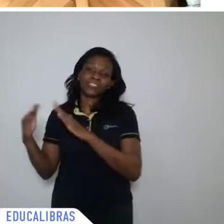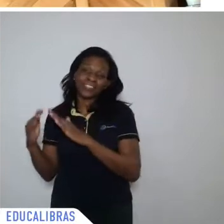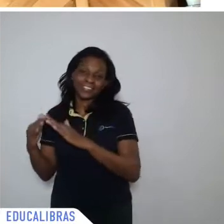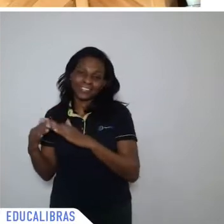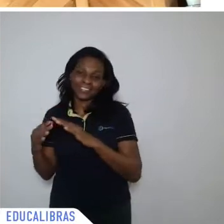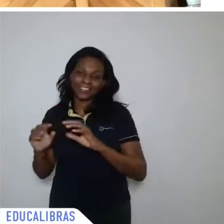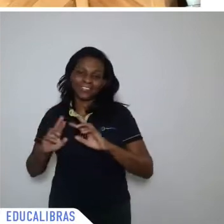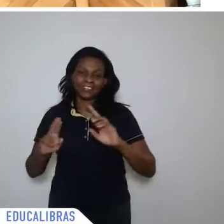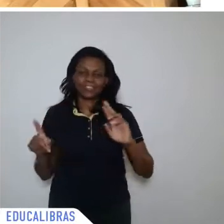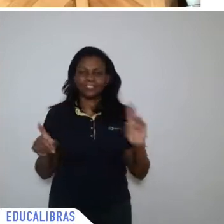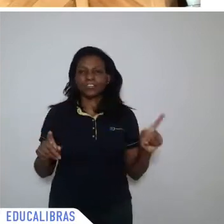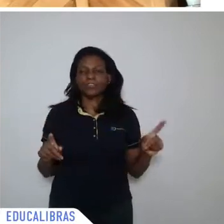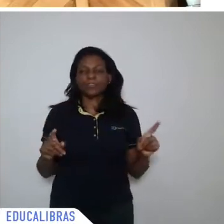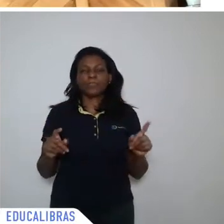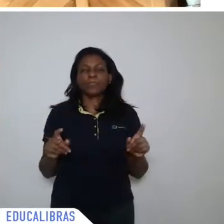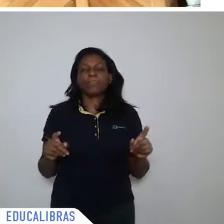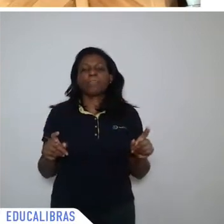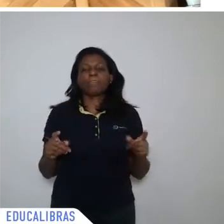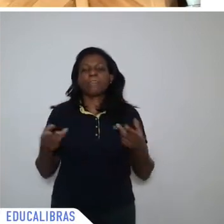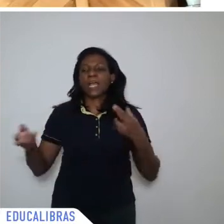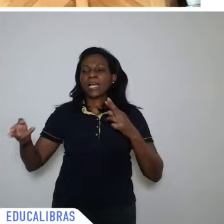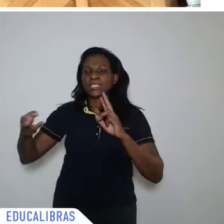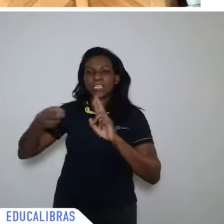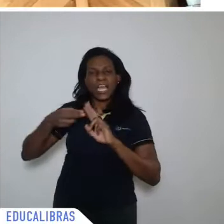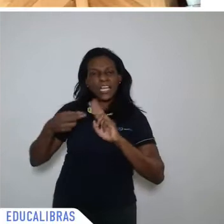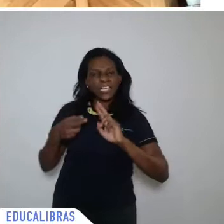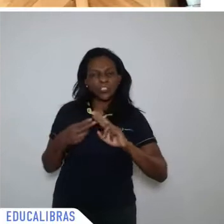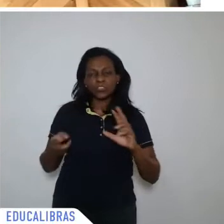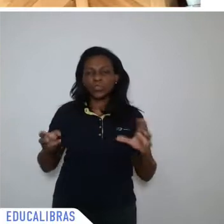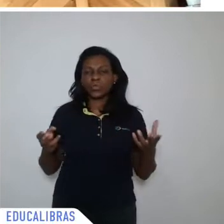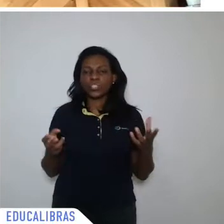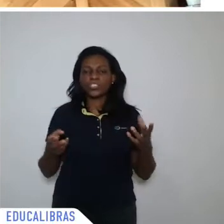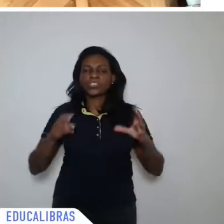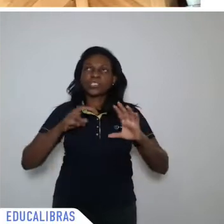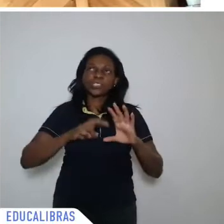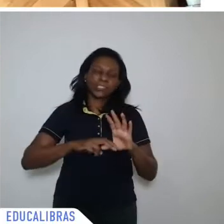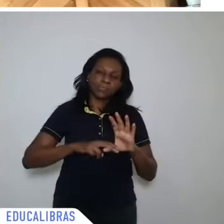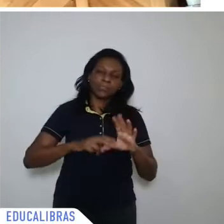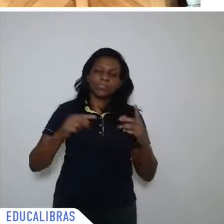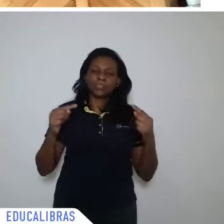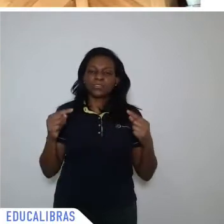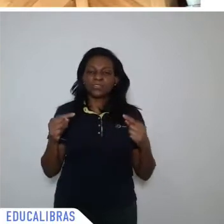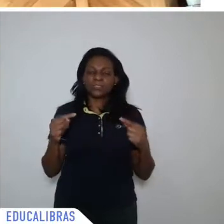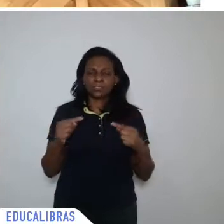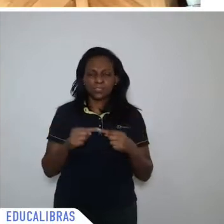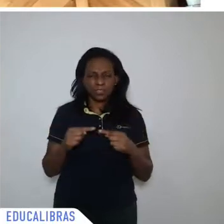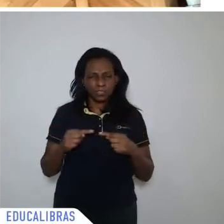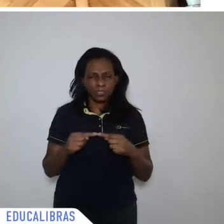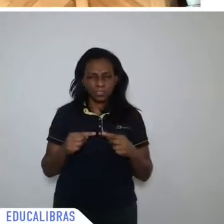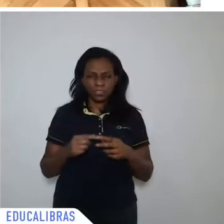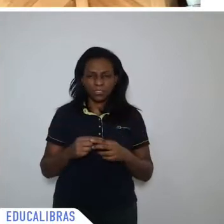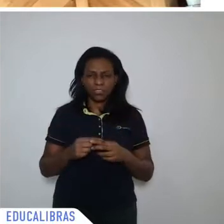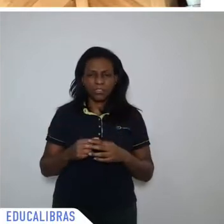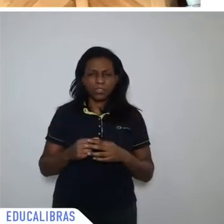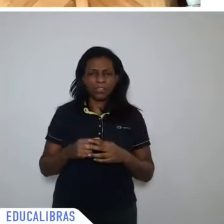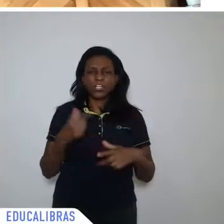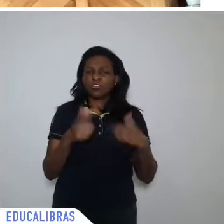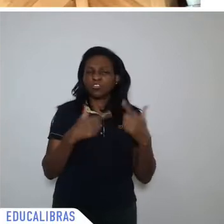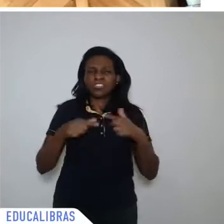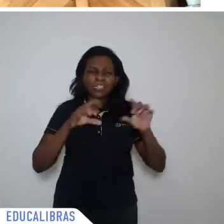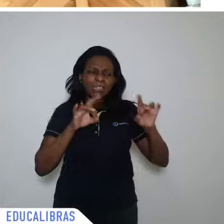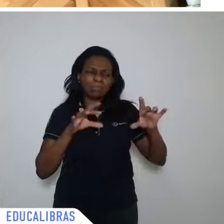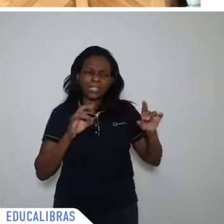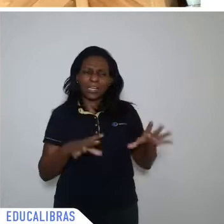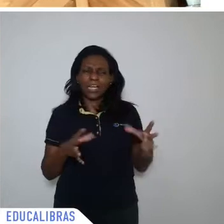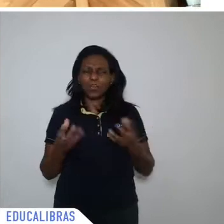from domestic work that is remunerated or not. The dependency relationships is something private in